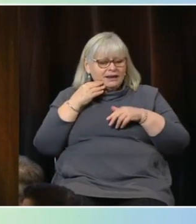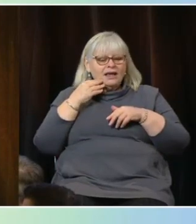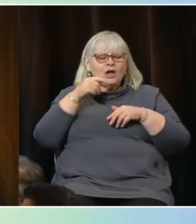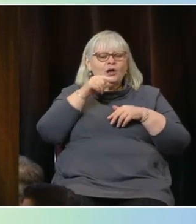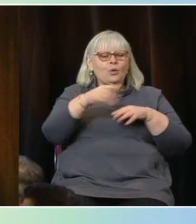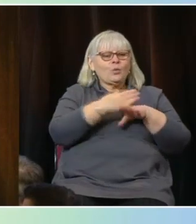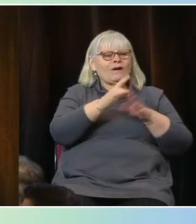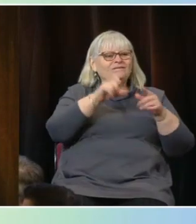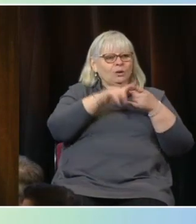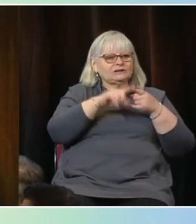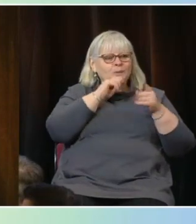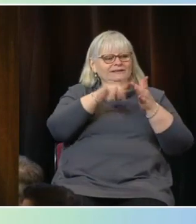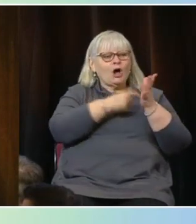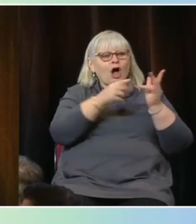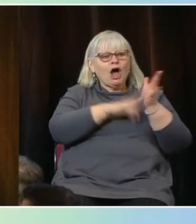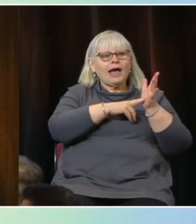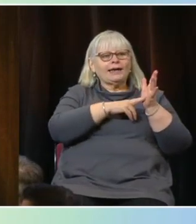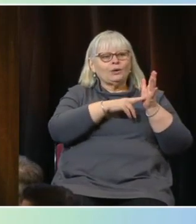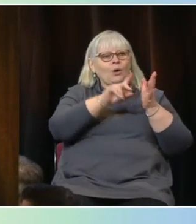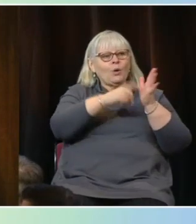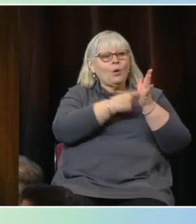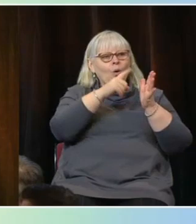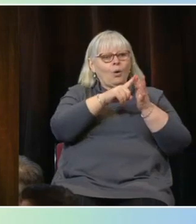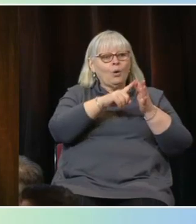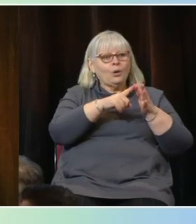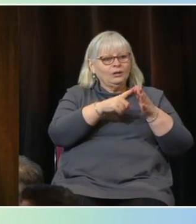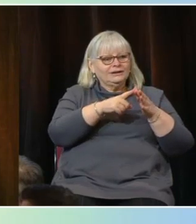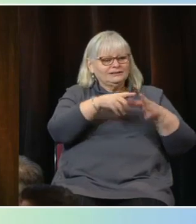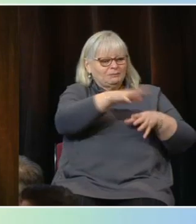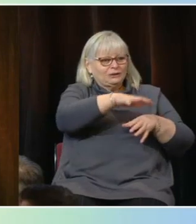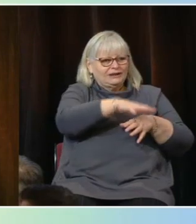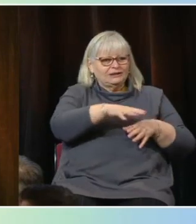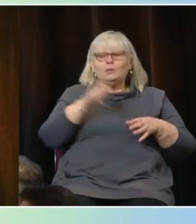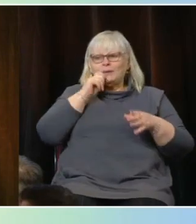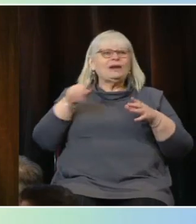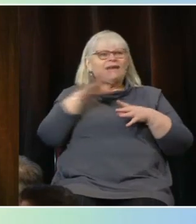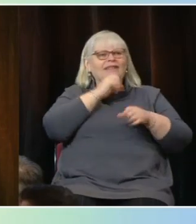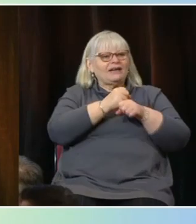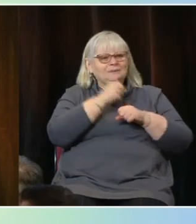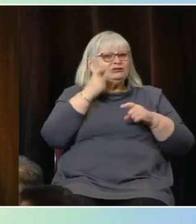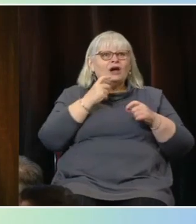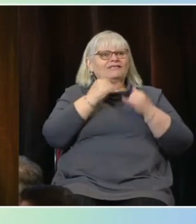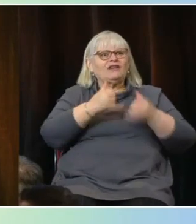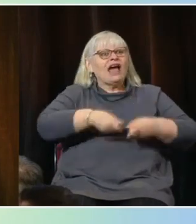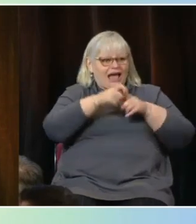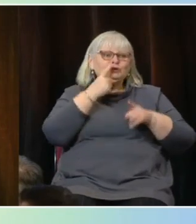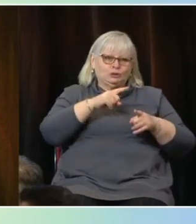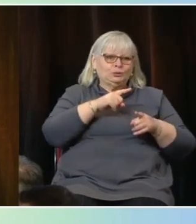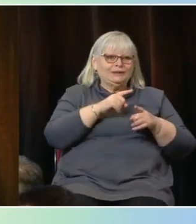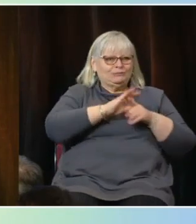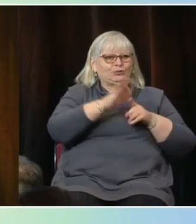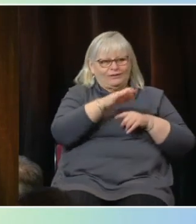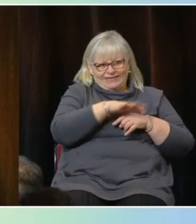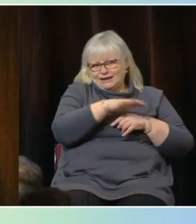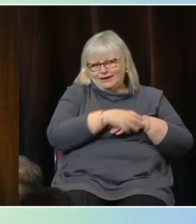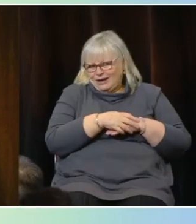deposit we would have governments falling over themselves to give subsidies to get it over the out of the ground existing policy